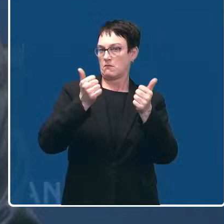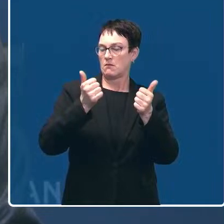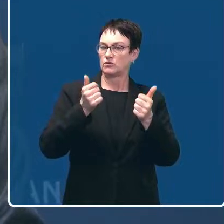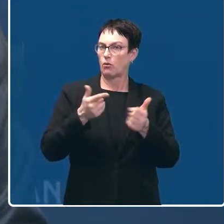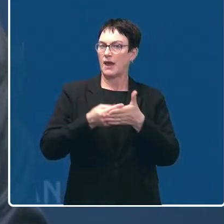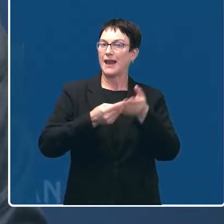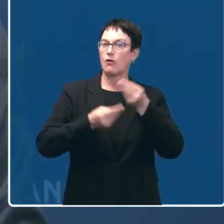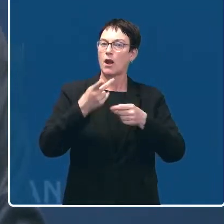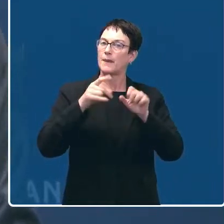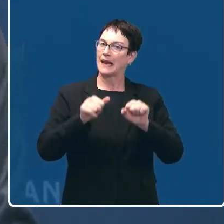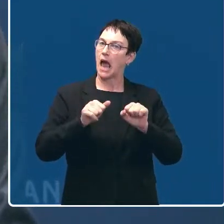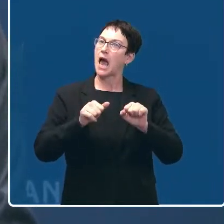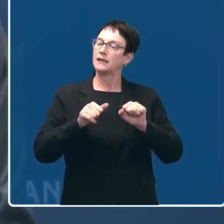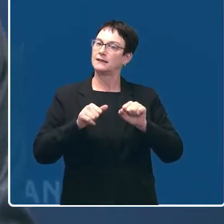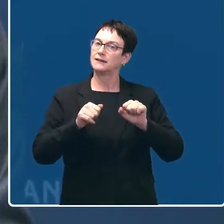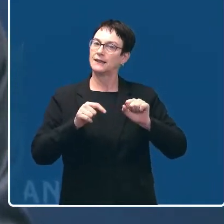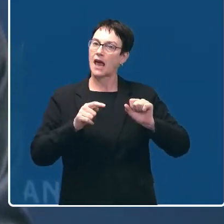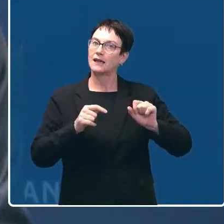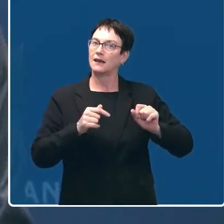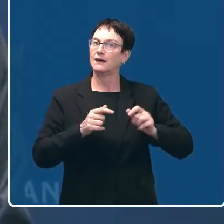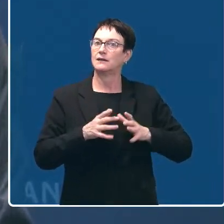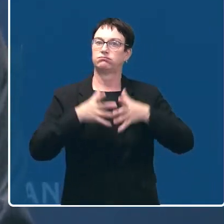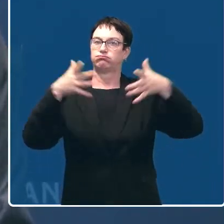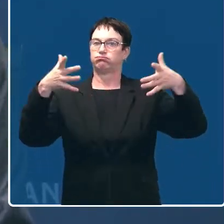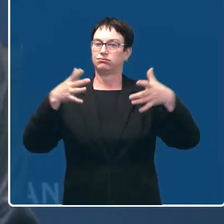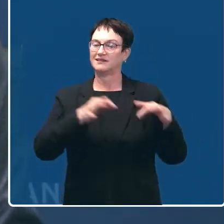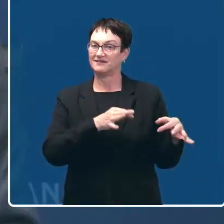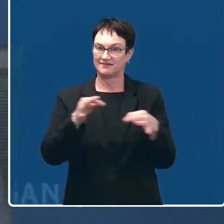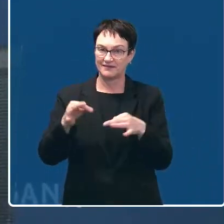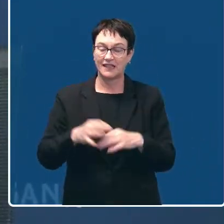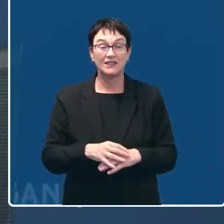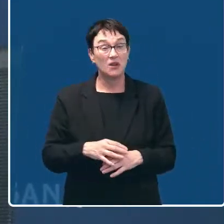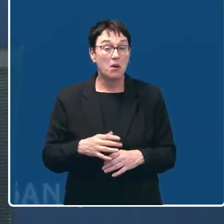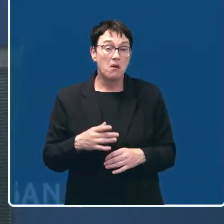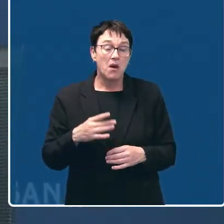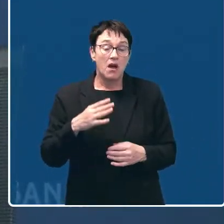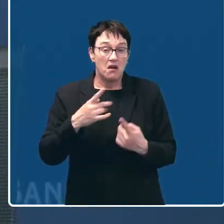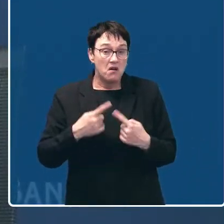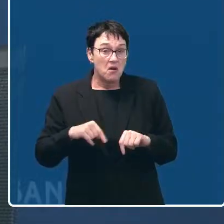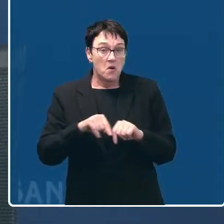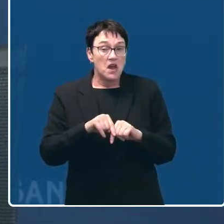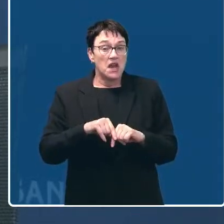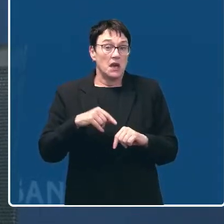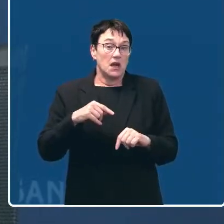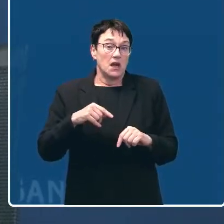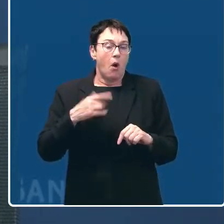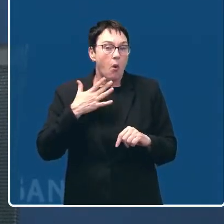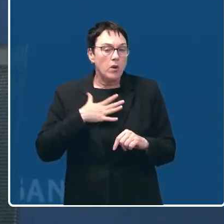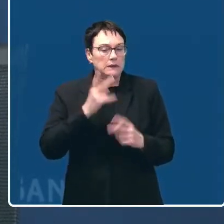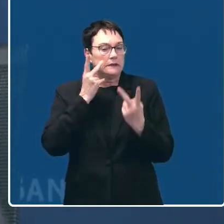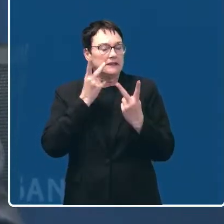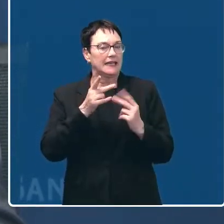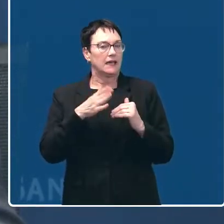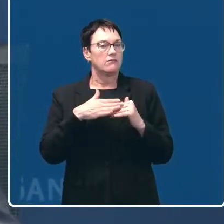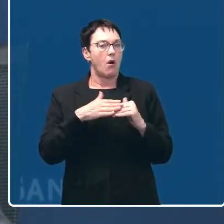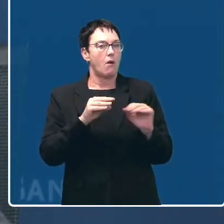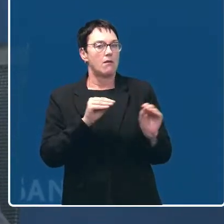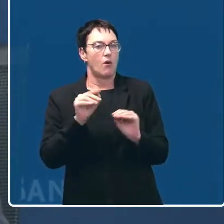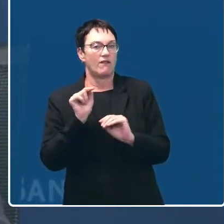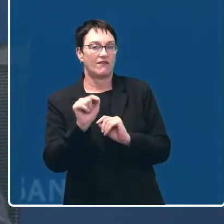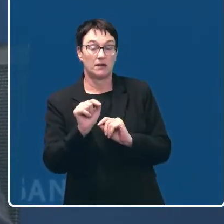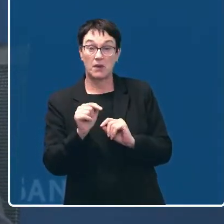economy generally. So there's movement that we'd like to see there, and the faster